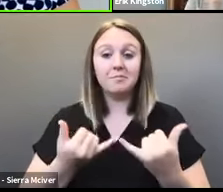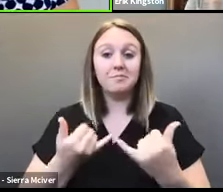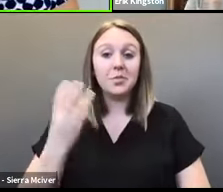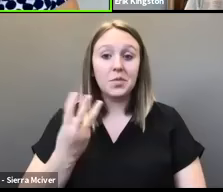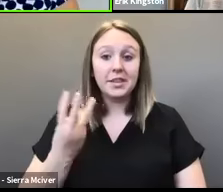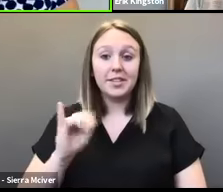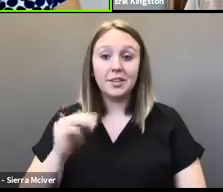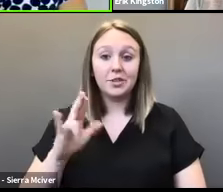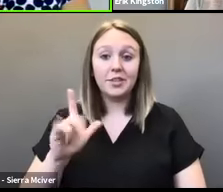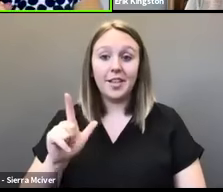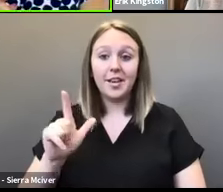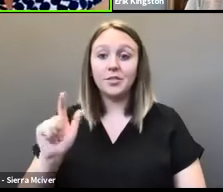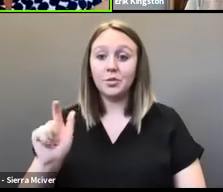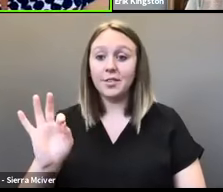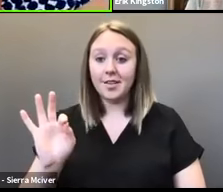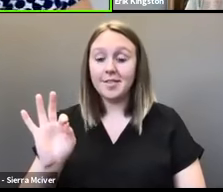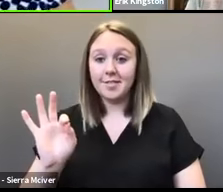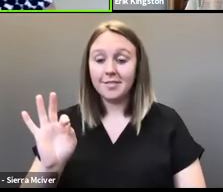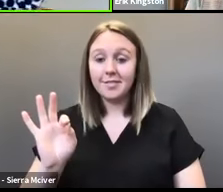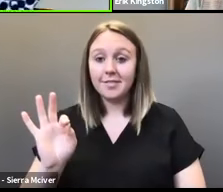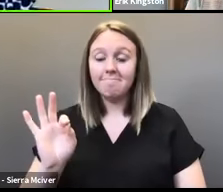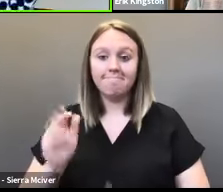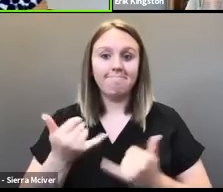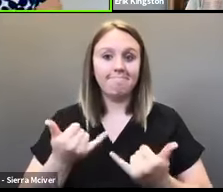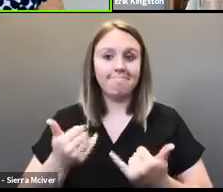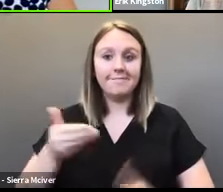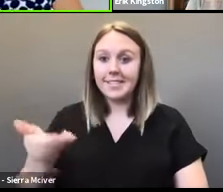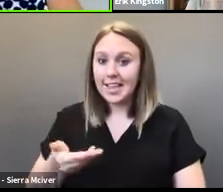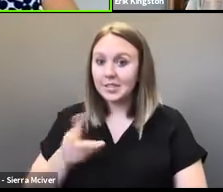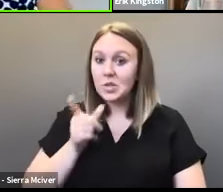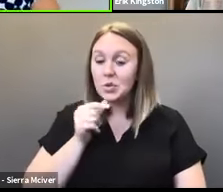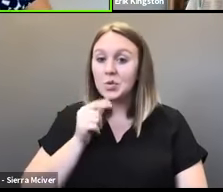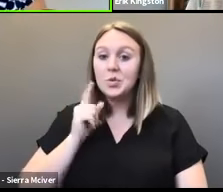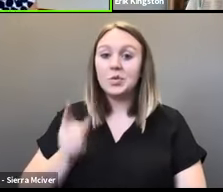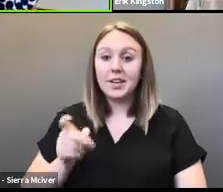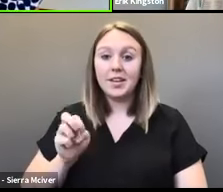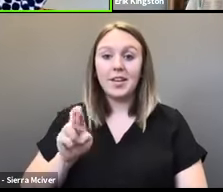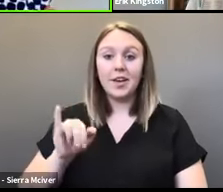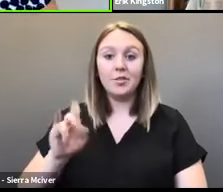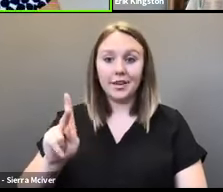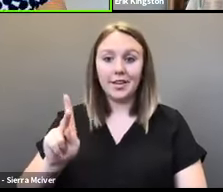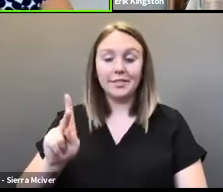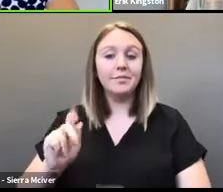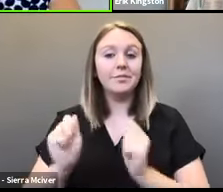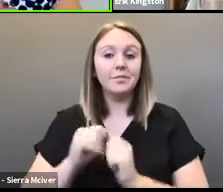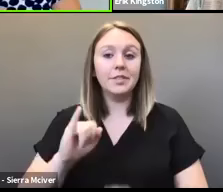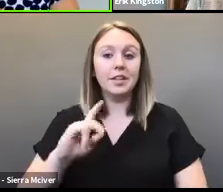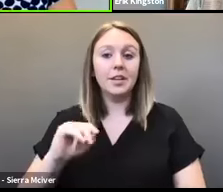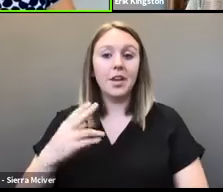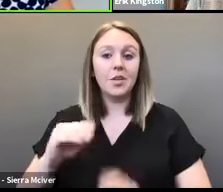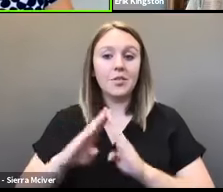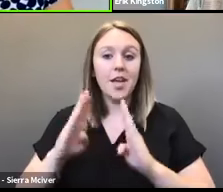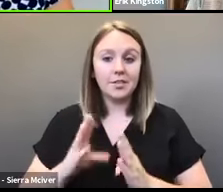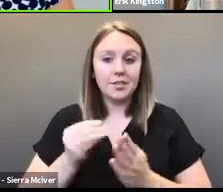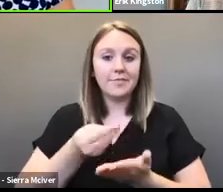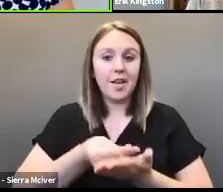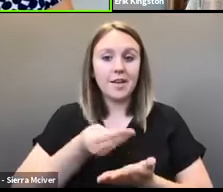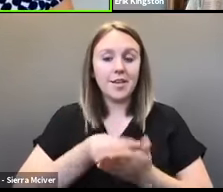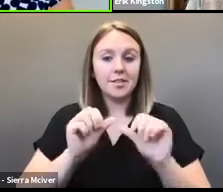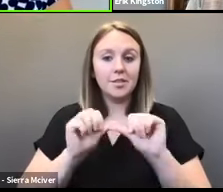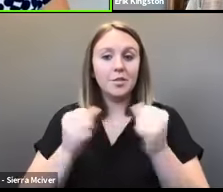29th. Our guest today is Eric with the Idaho Housing and Finance Association,